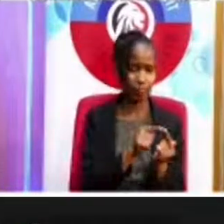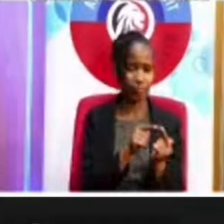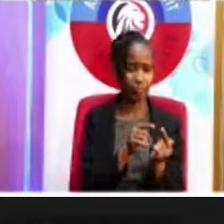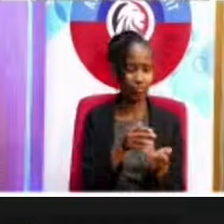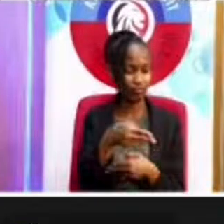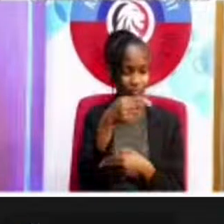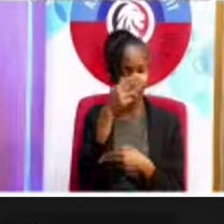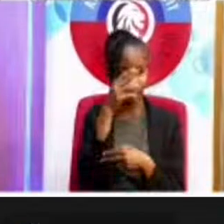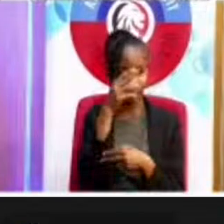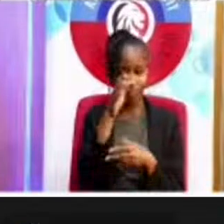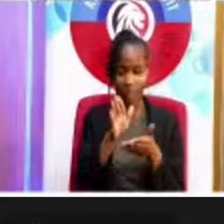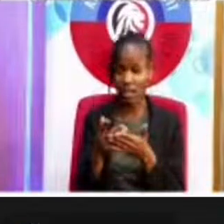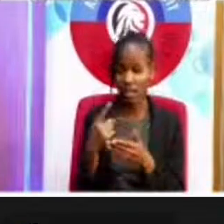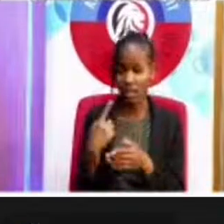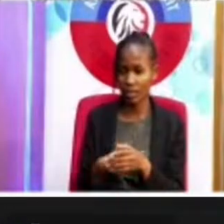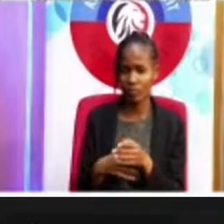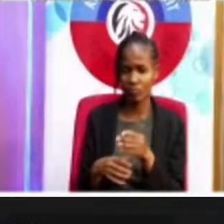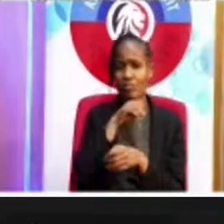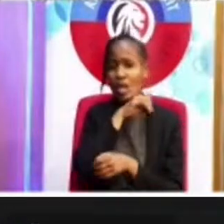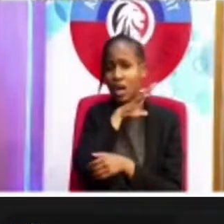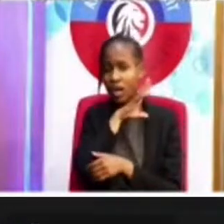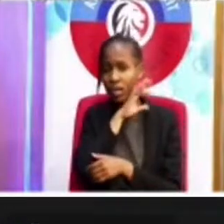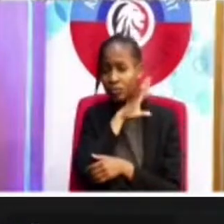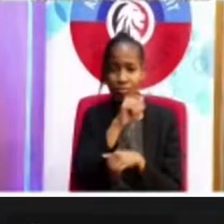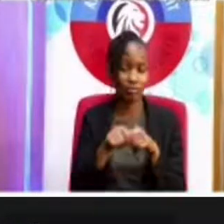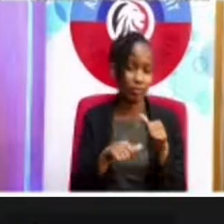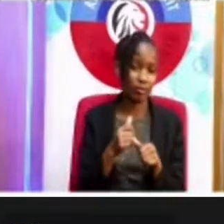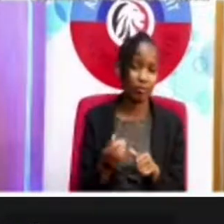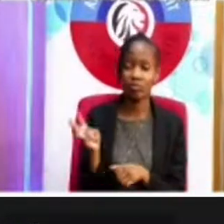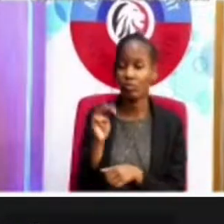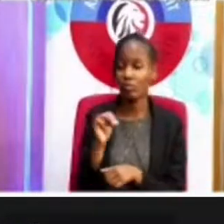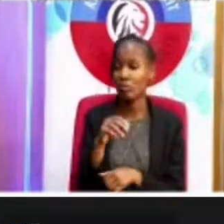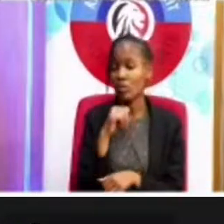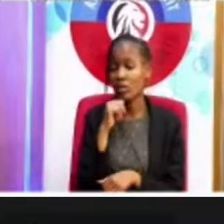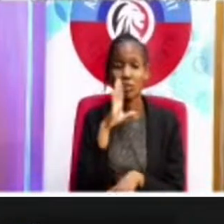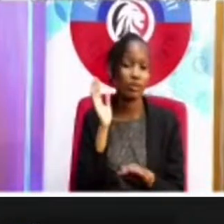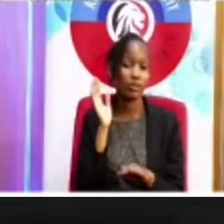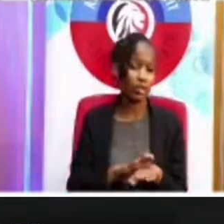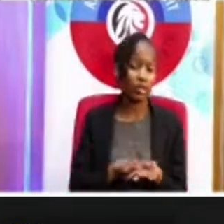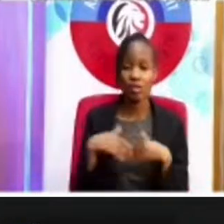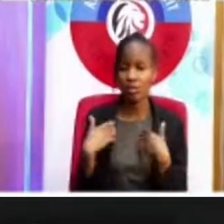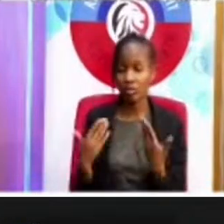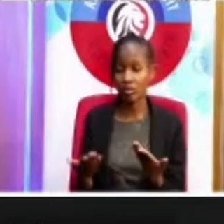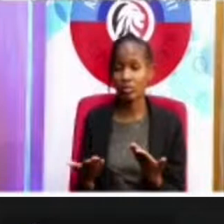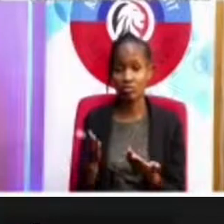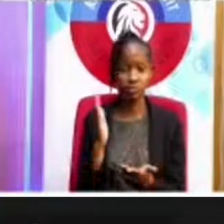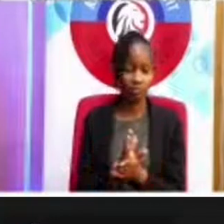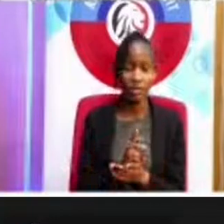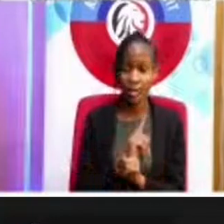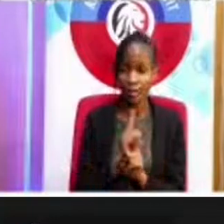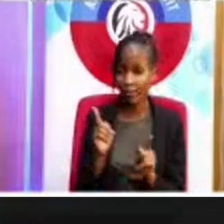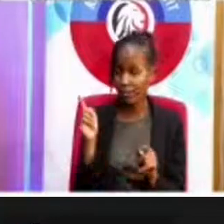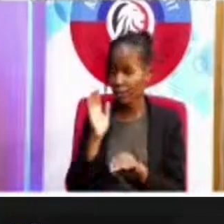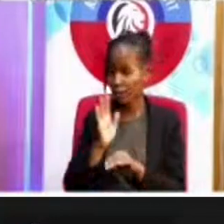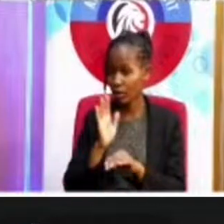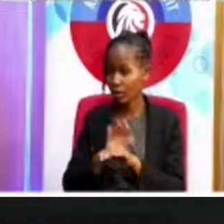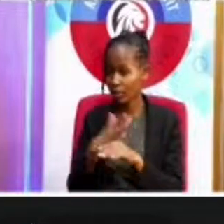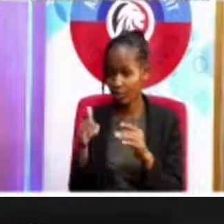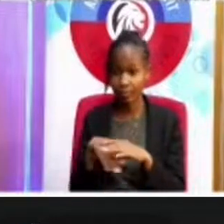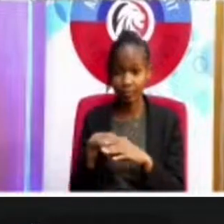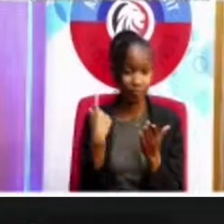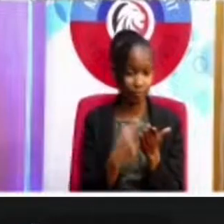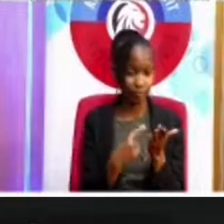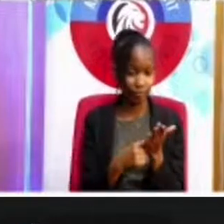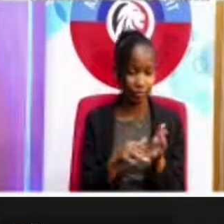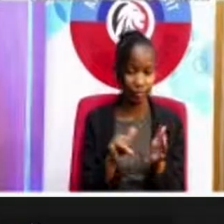we complain about them not being fair or realistic. But the good thing in Uganda is that in our